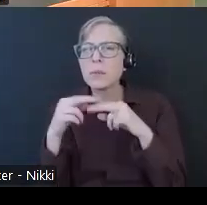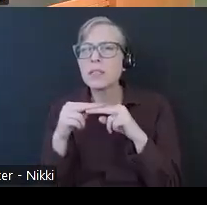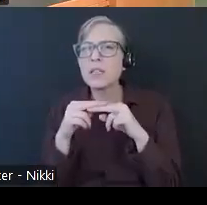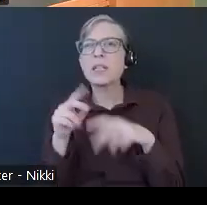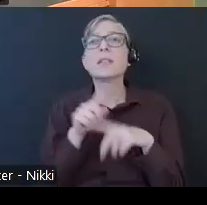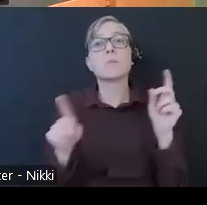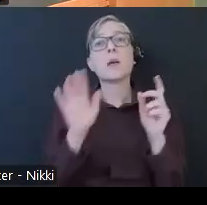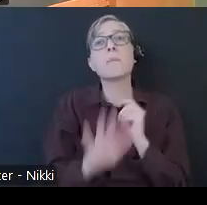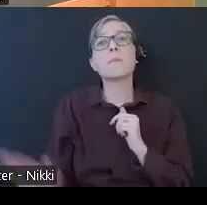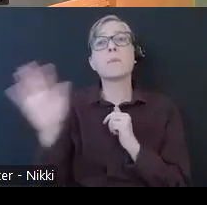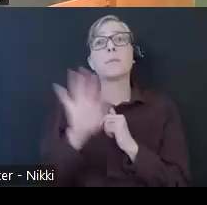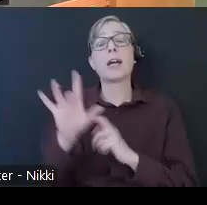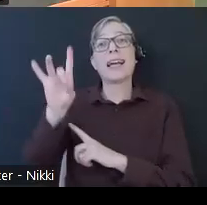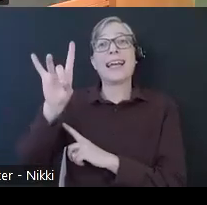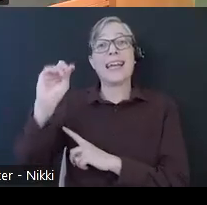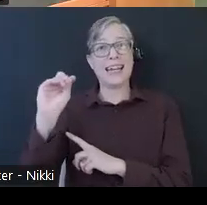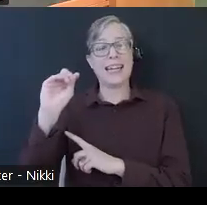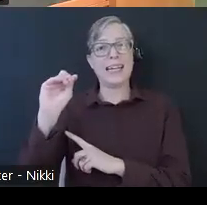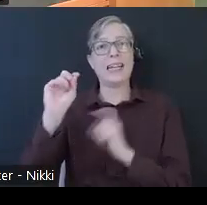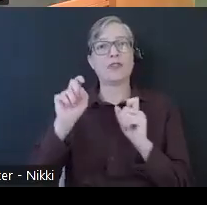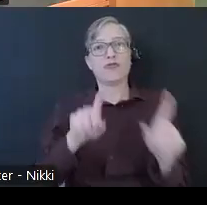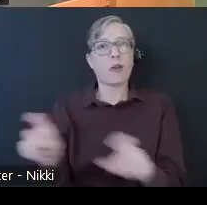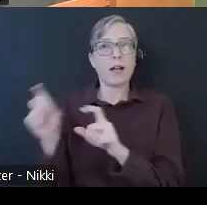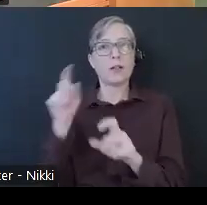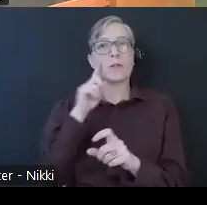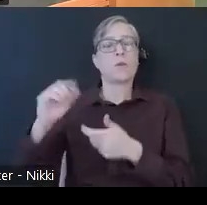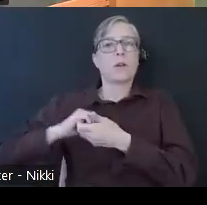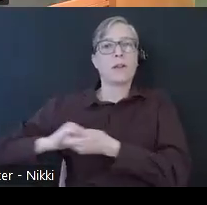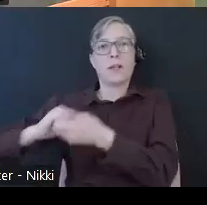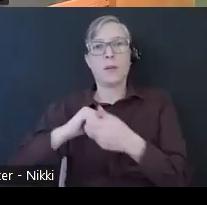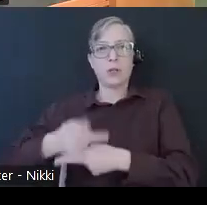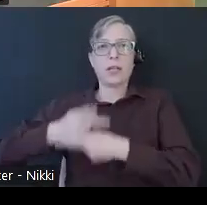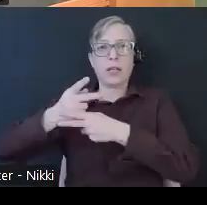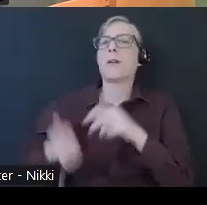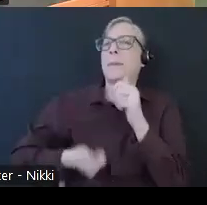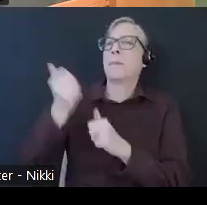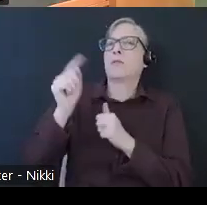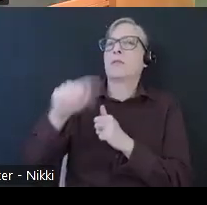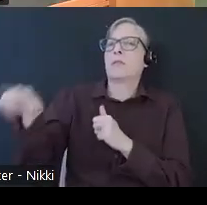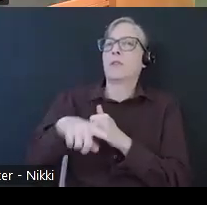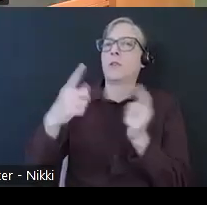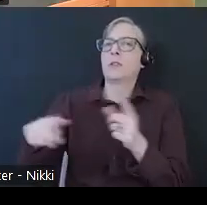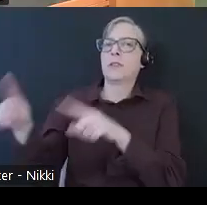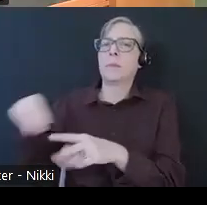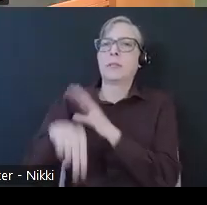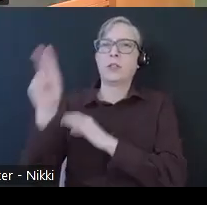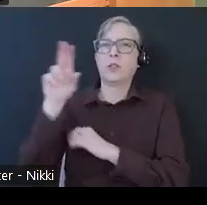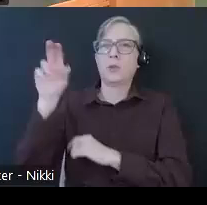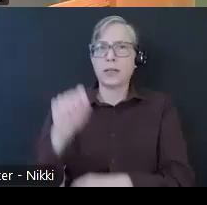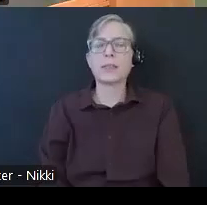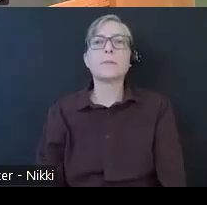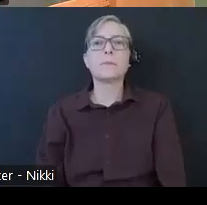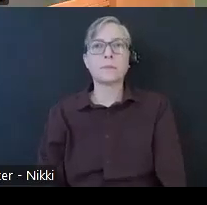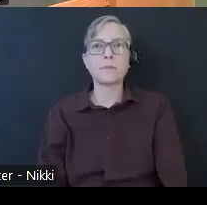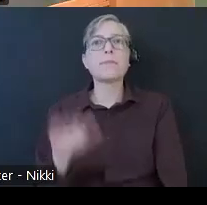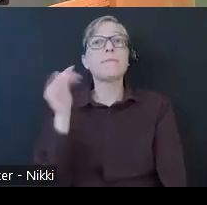collaborative care for treating depression in primary care, mostly conducted in the United States. They have an effect size improvement of